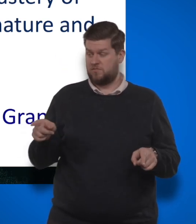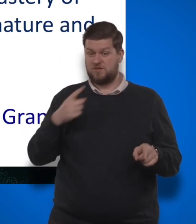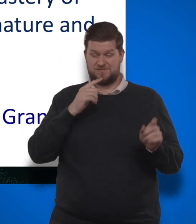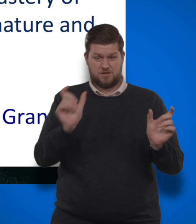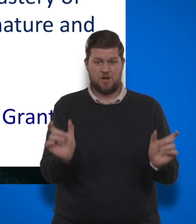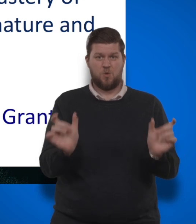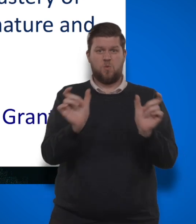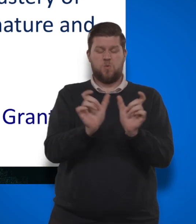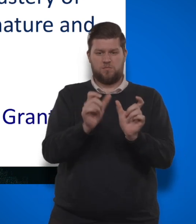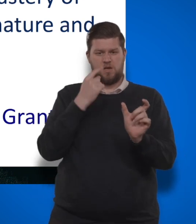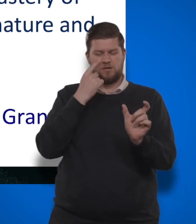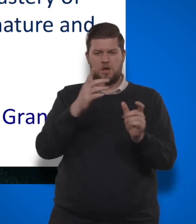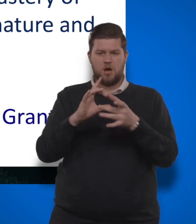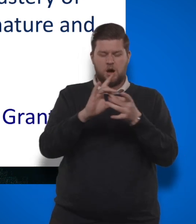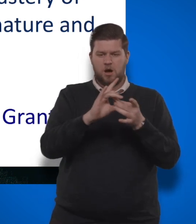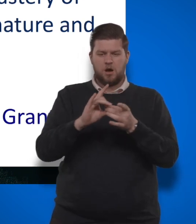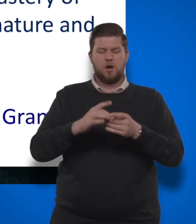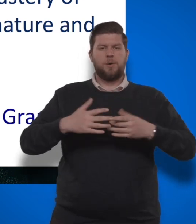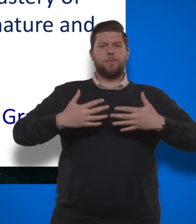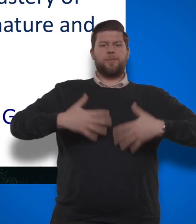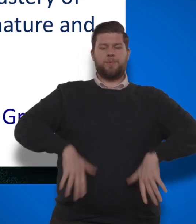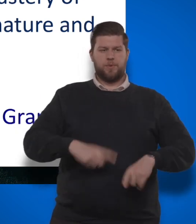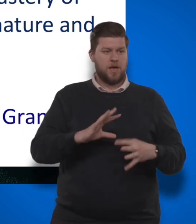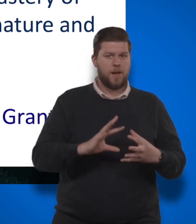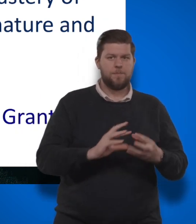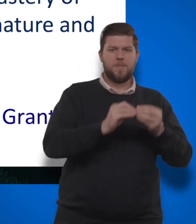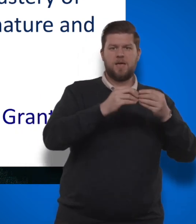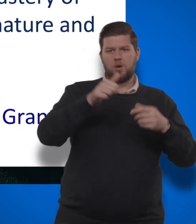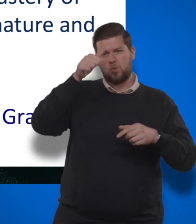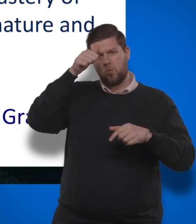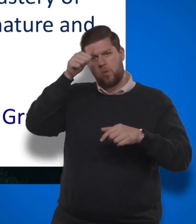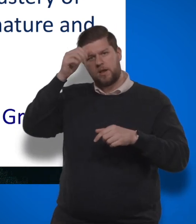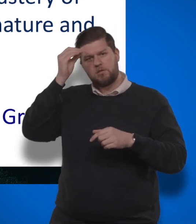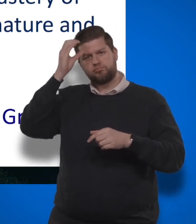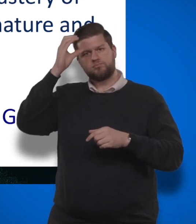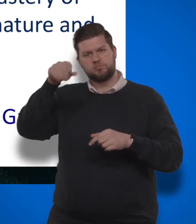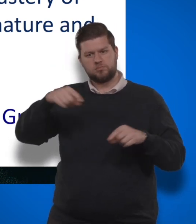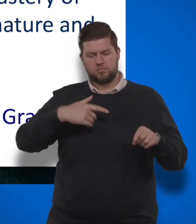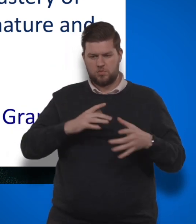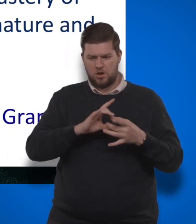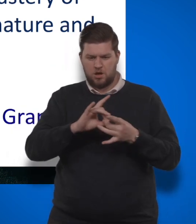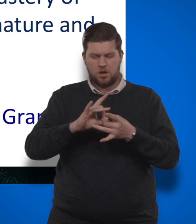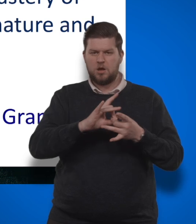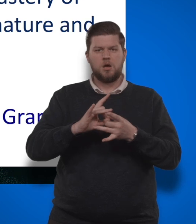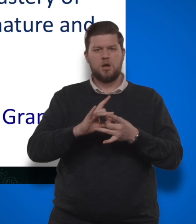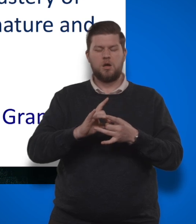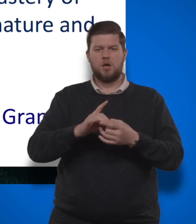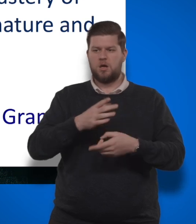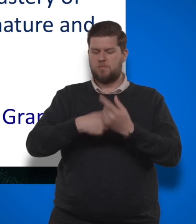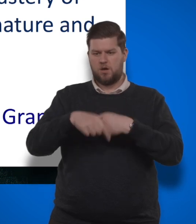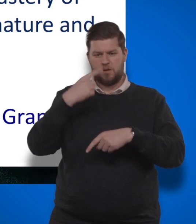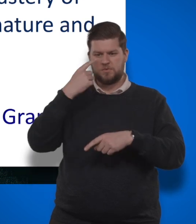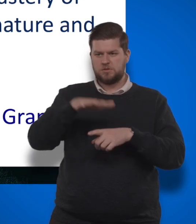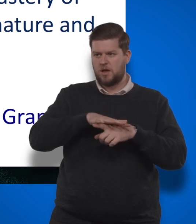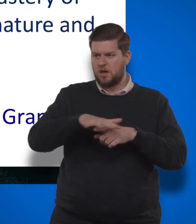of making and knowing orientated towards the mastery of nature, both non-human